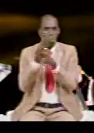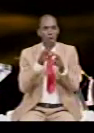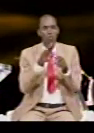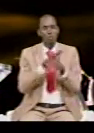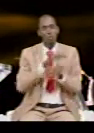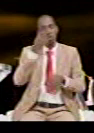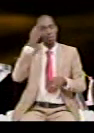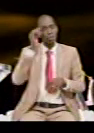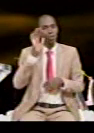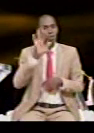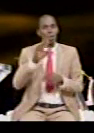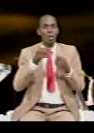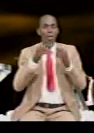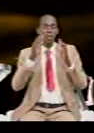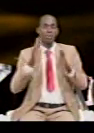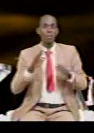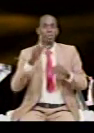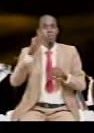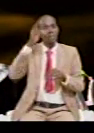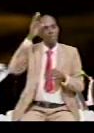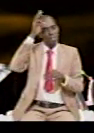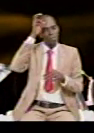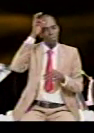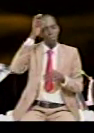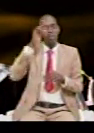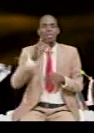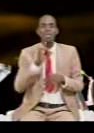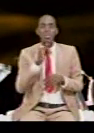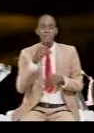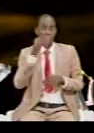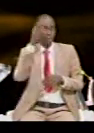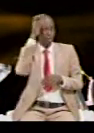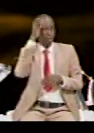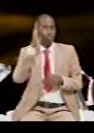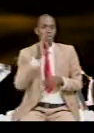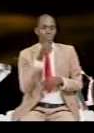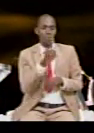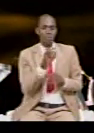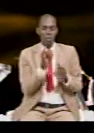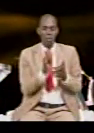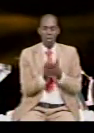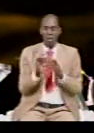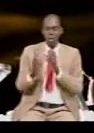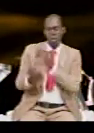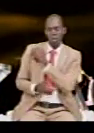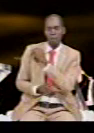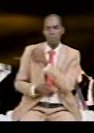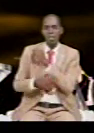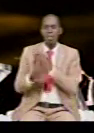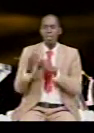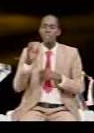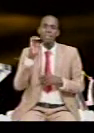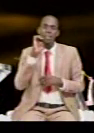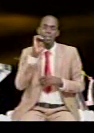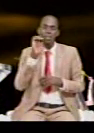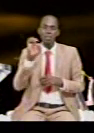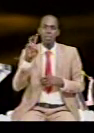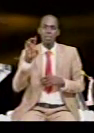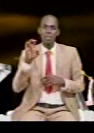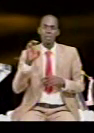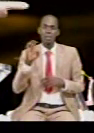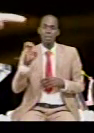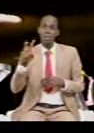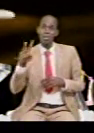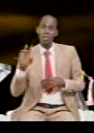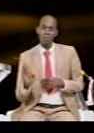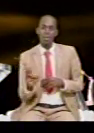devil." He was the one that went to Eve in the Garden of Eden and deceived Eve. He